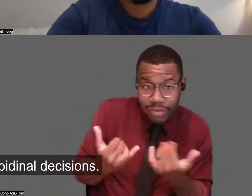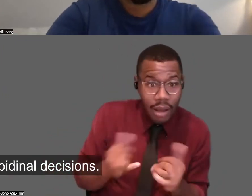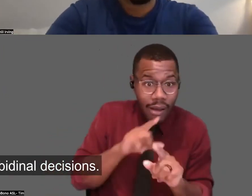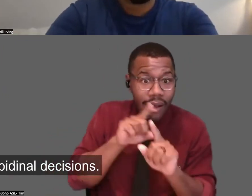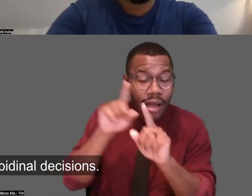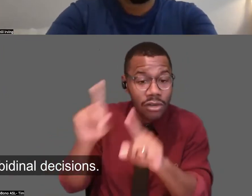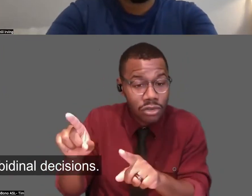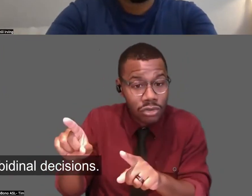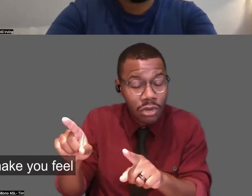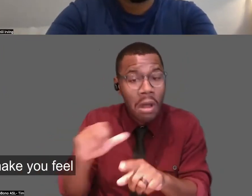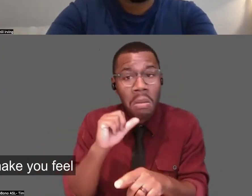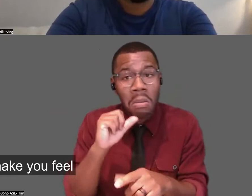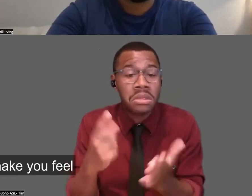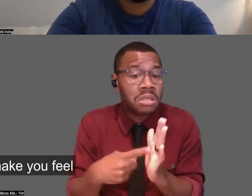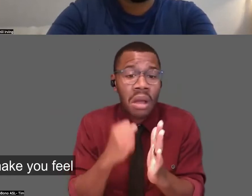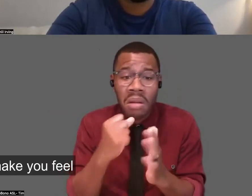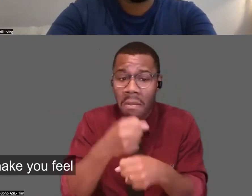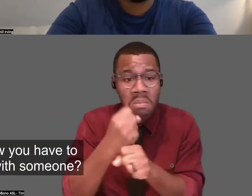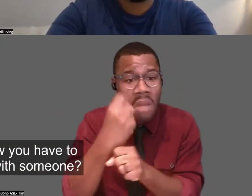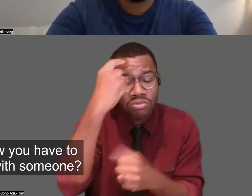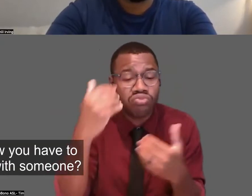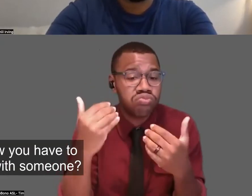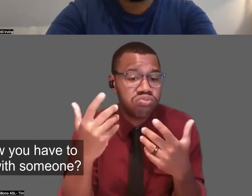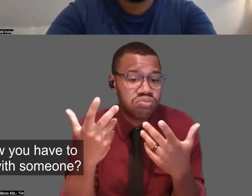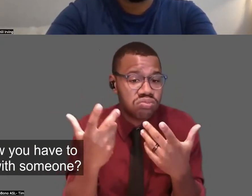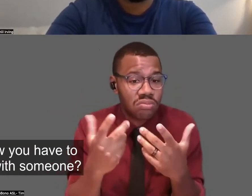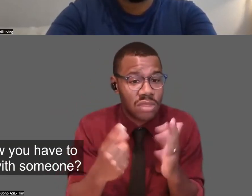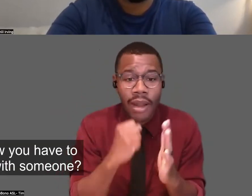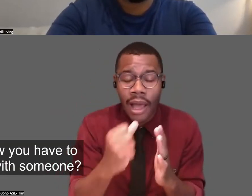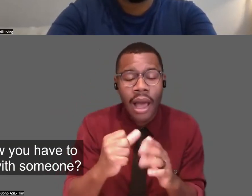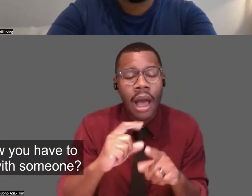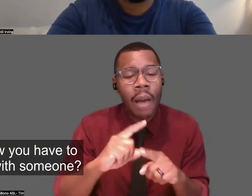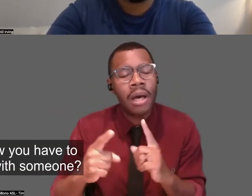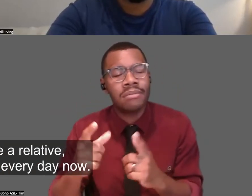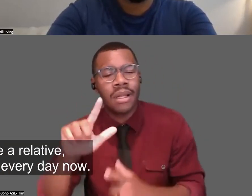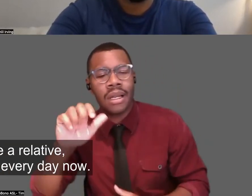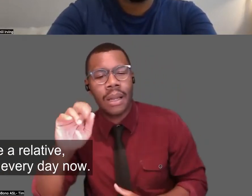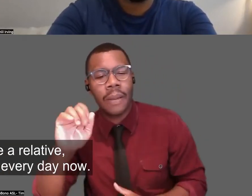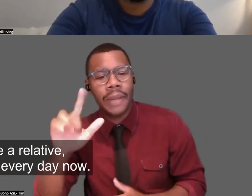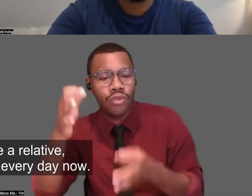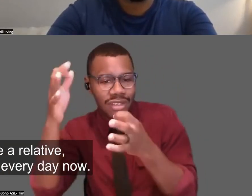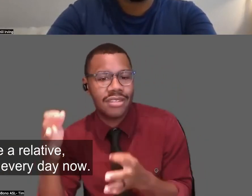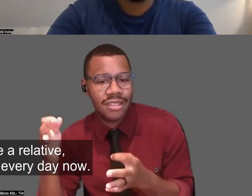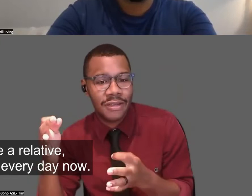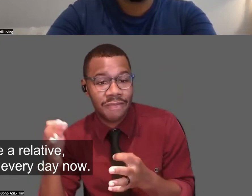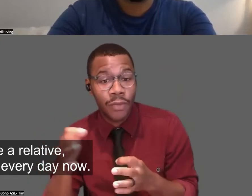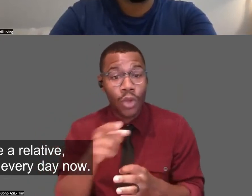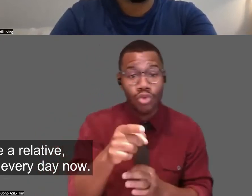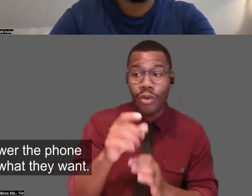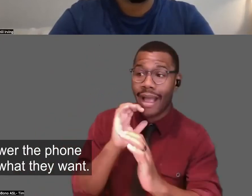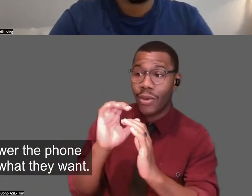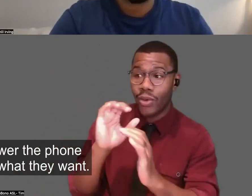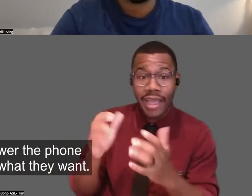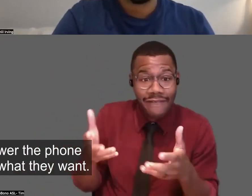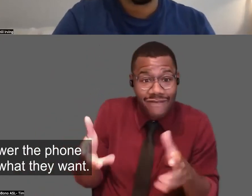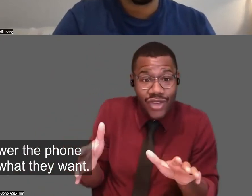effective libidinal decisions. How does it make you feel when you know you have to communicate with someone, right? I have a relative who's calling me every day now, and I